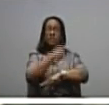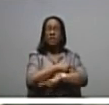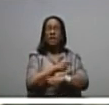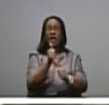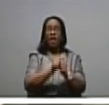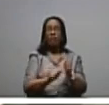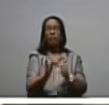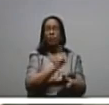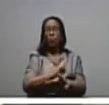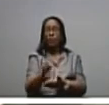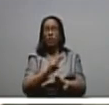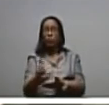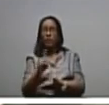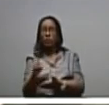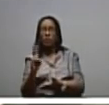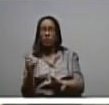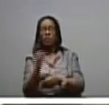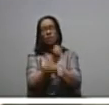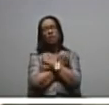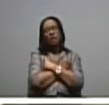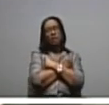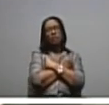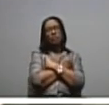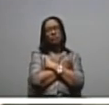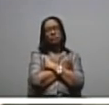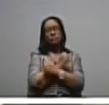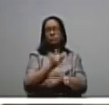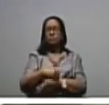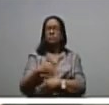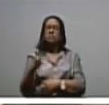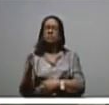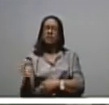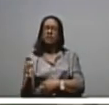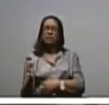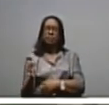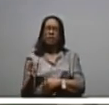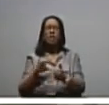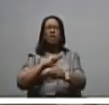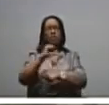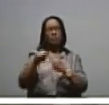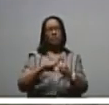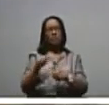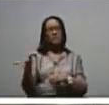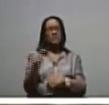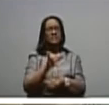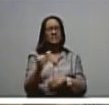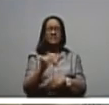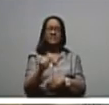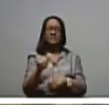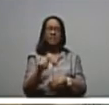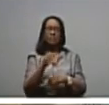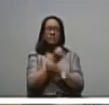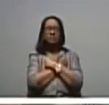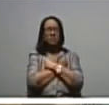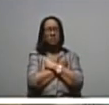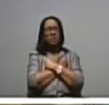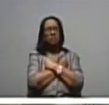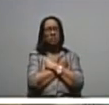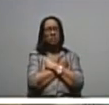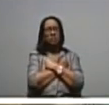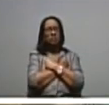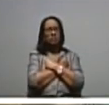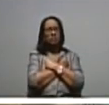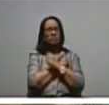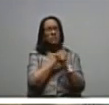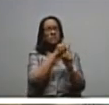And you know, if we do that, we come to the fullness of freedom. which